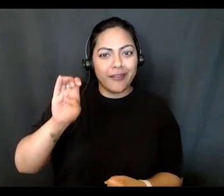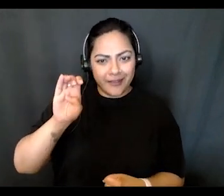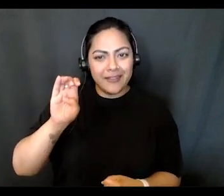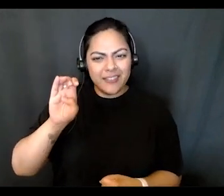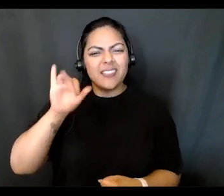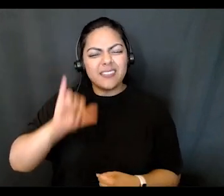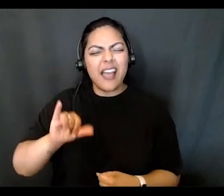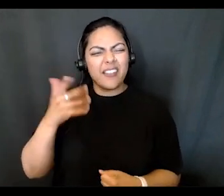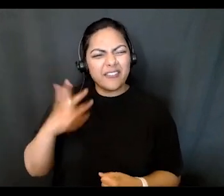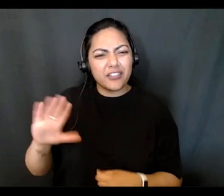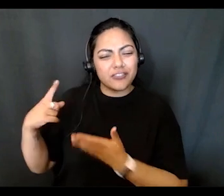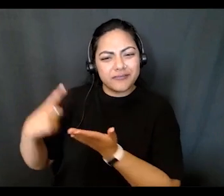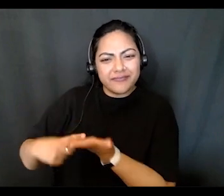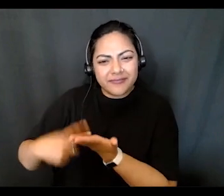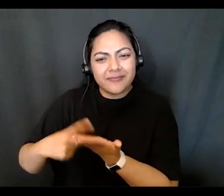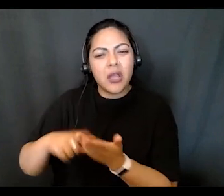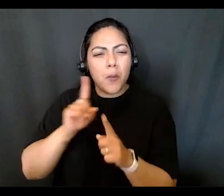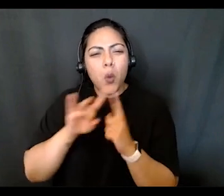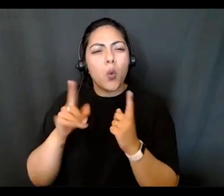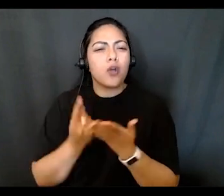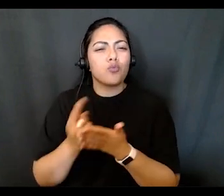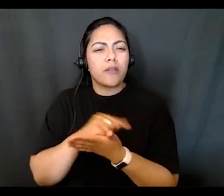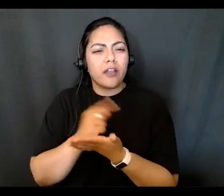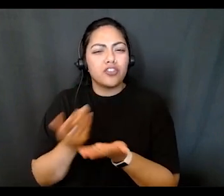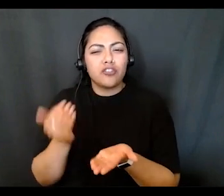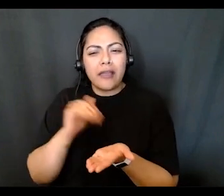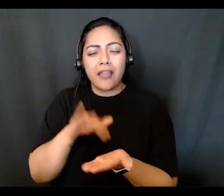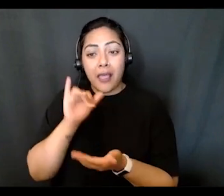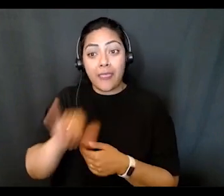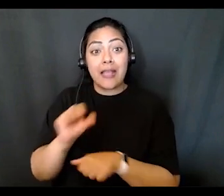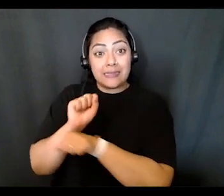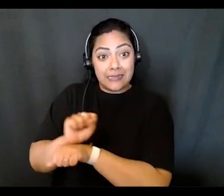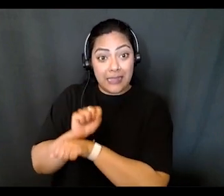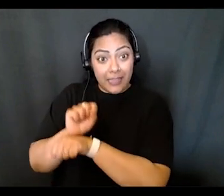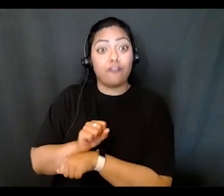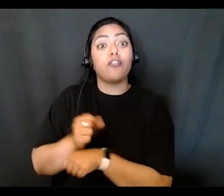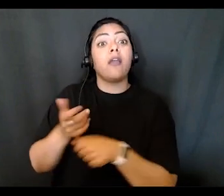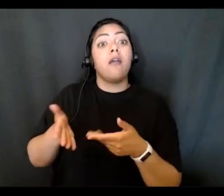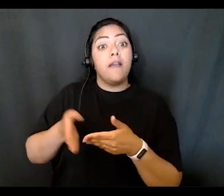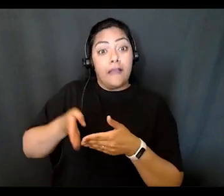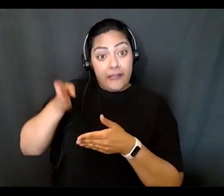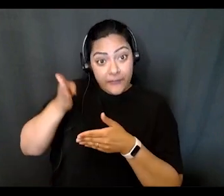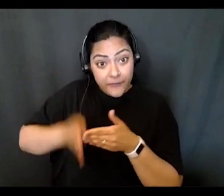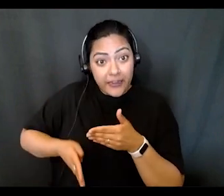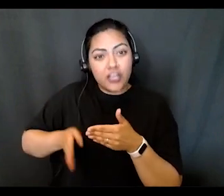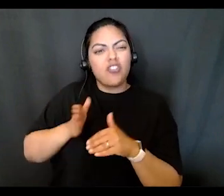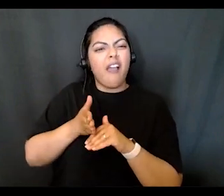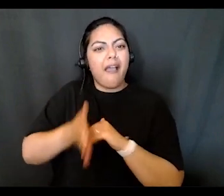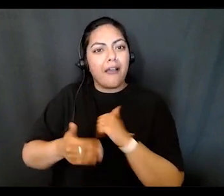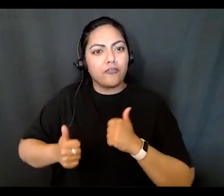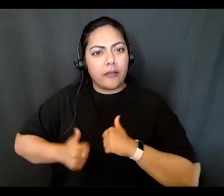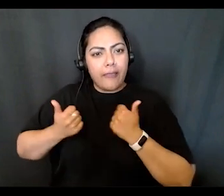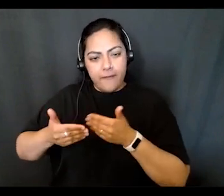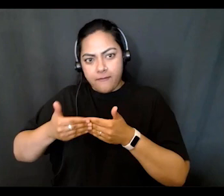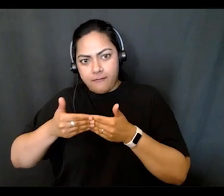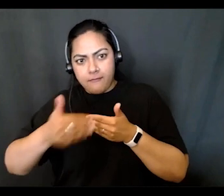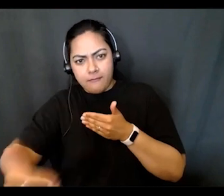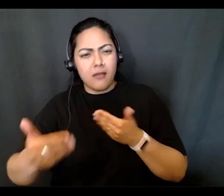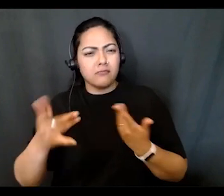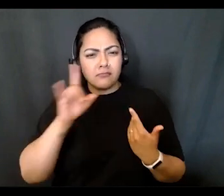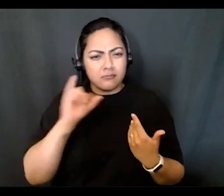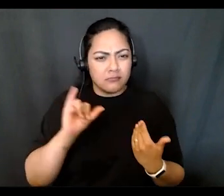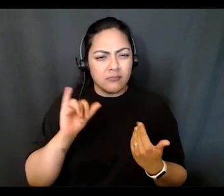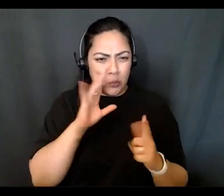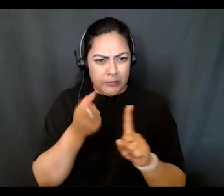bit of a refresher about what we talk about, what we mean by the afterlife of slavery, and really making the links between this history